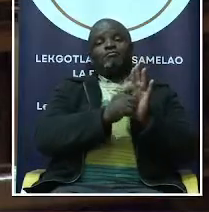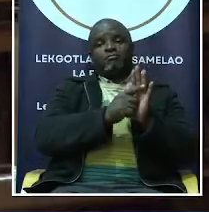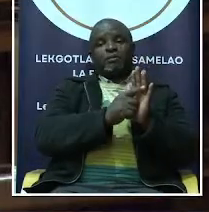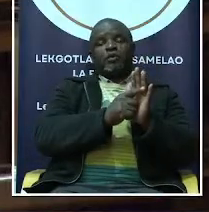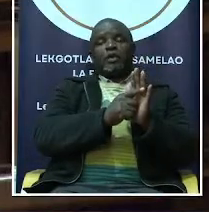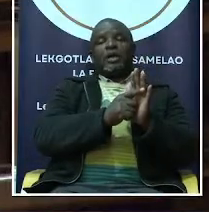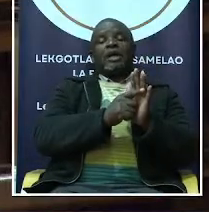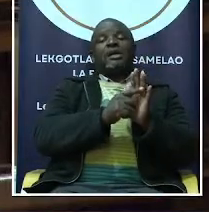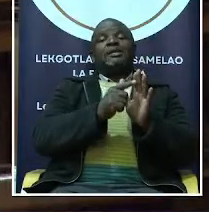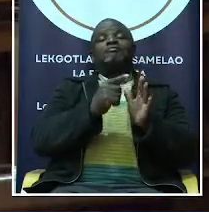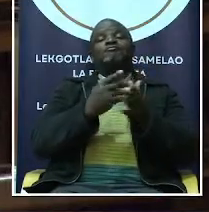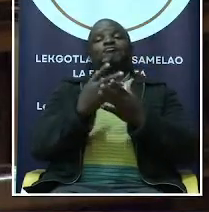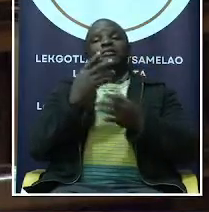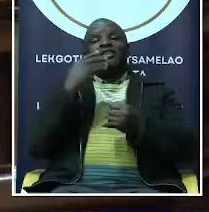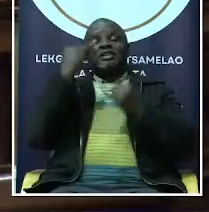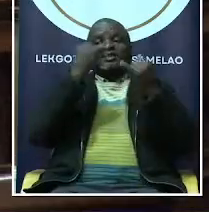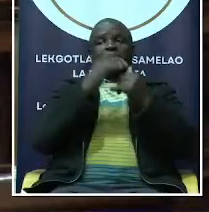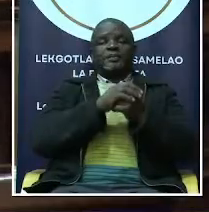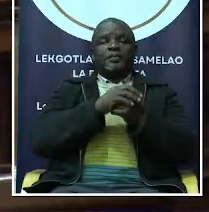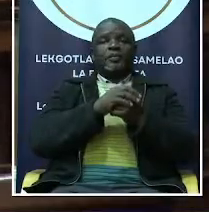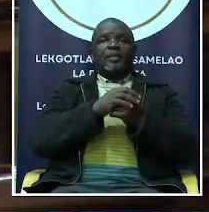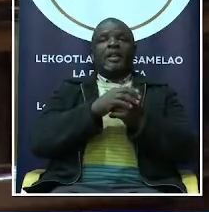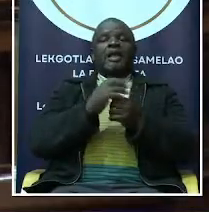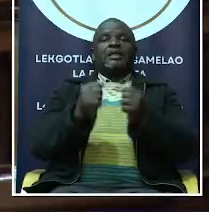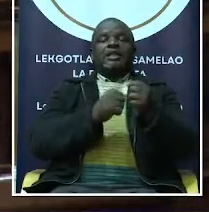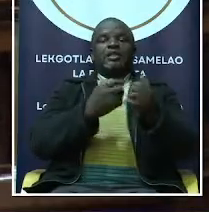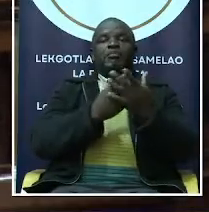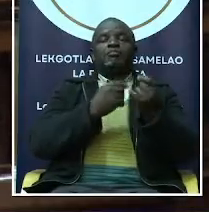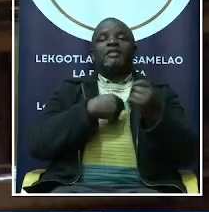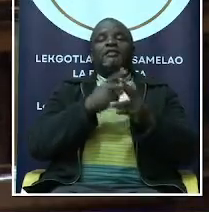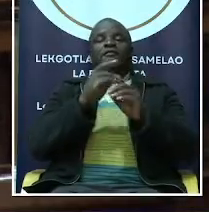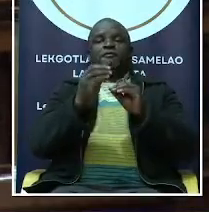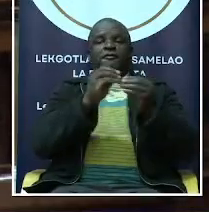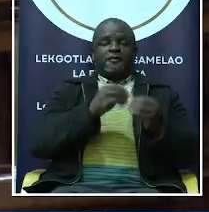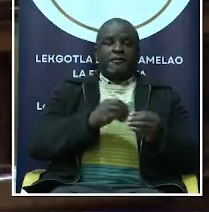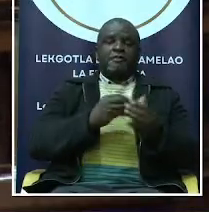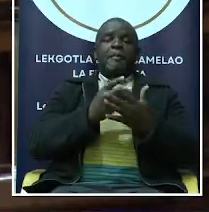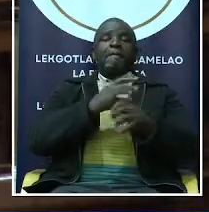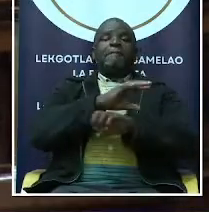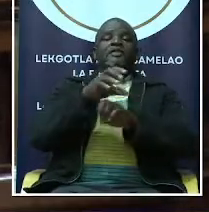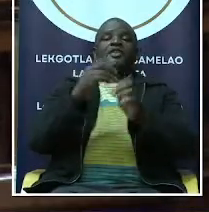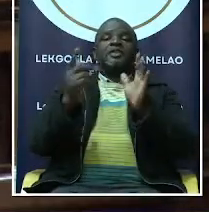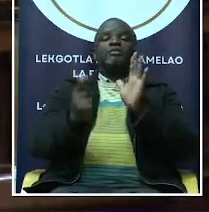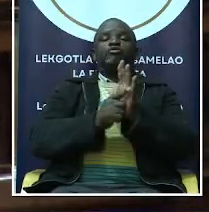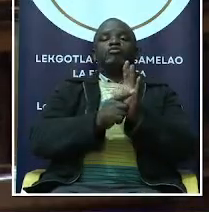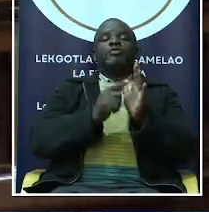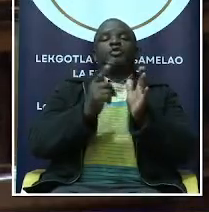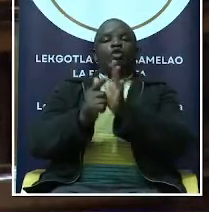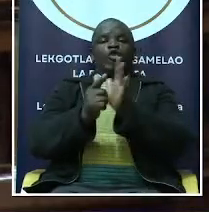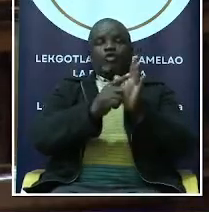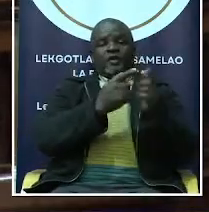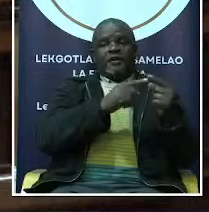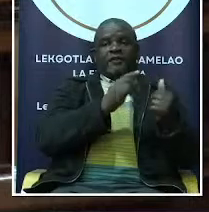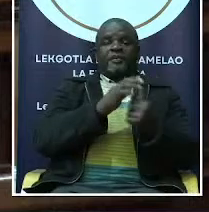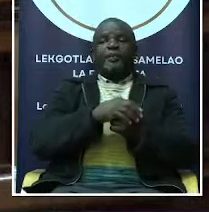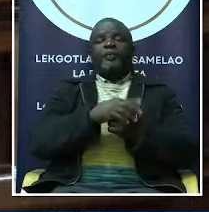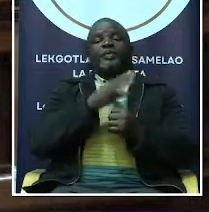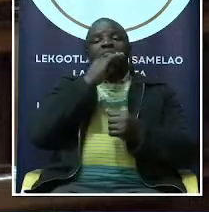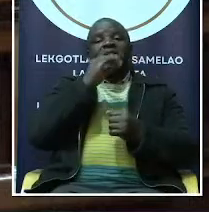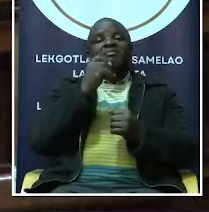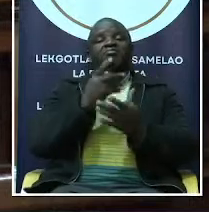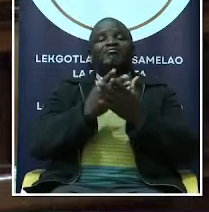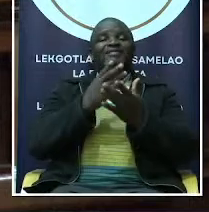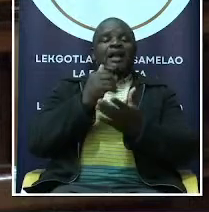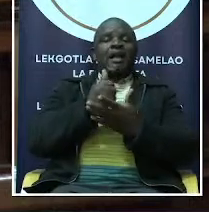Legislative innovation, strategic reshaping of the provincial legislation can ensure meaningful